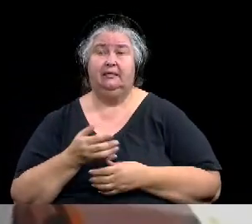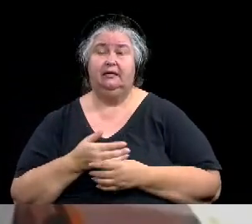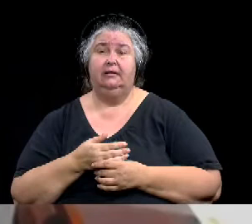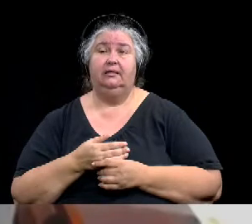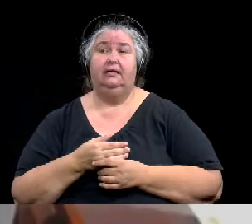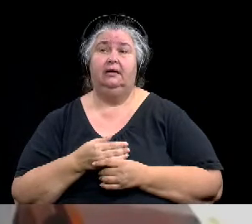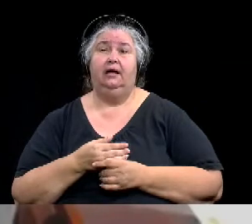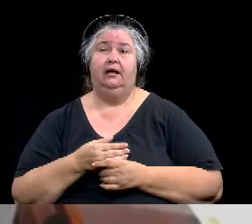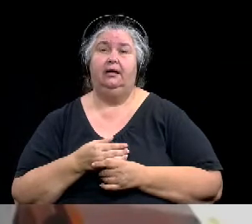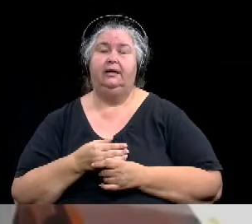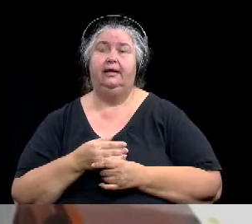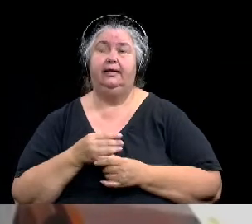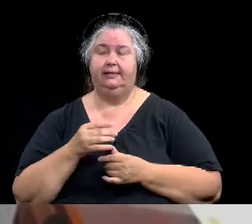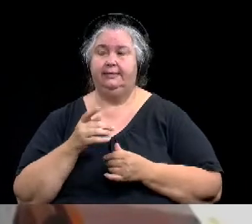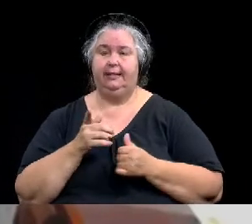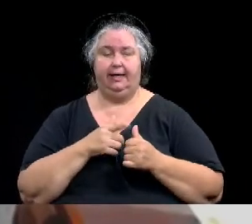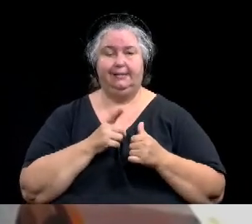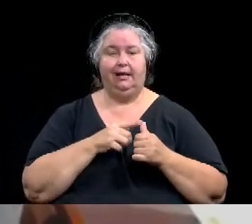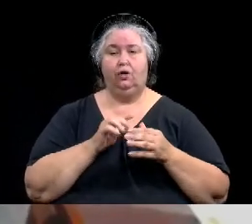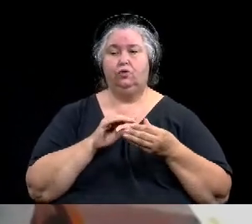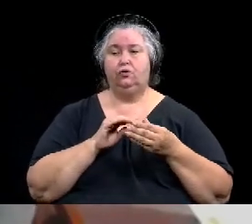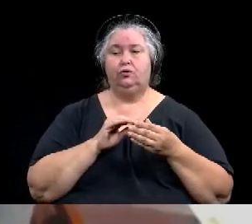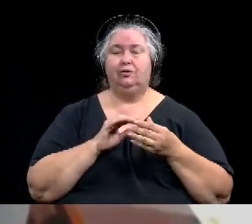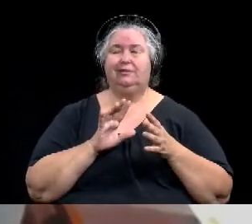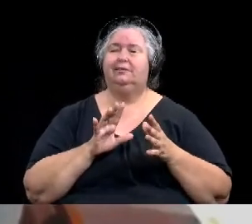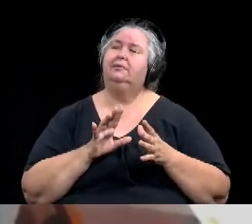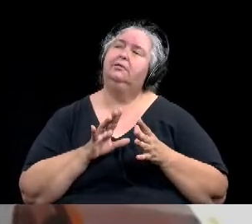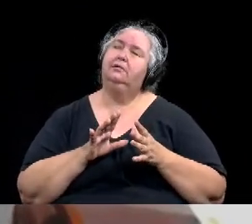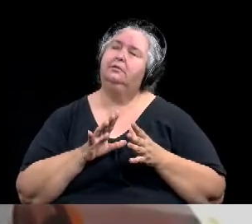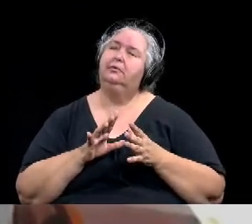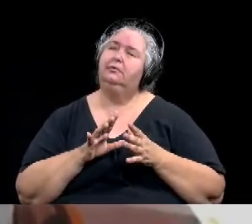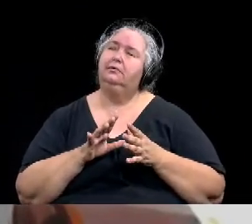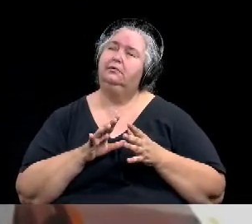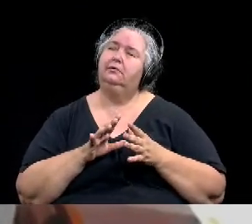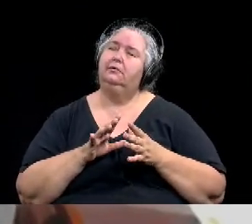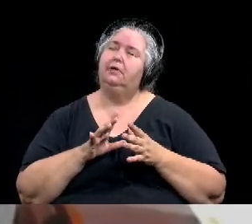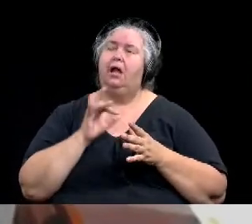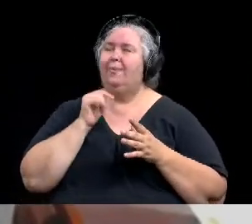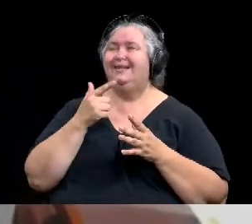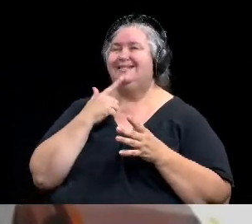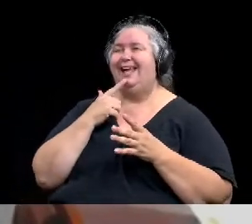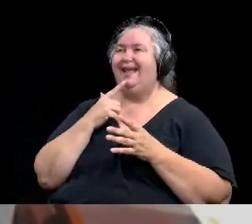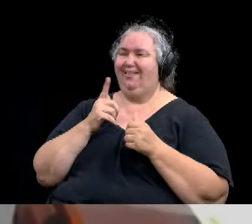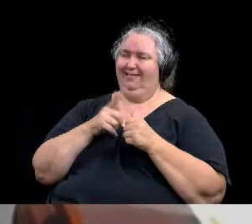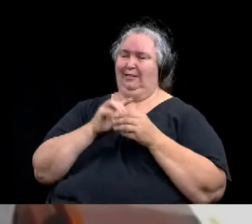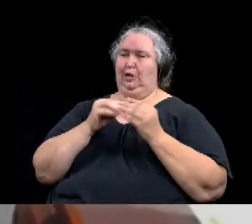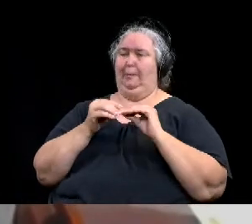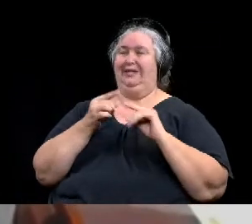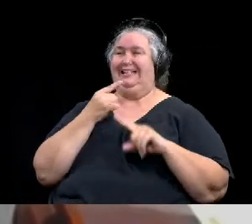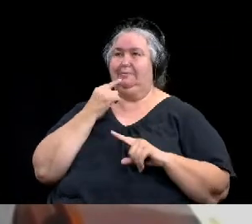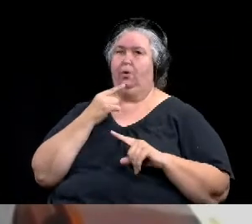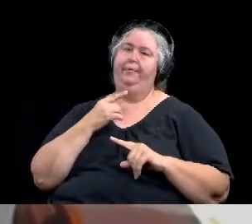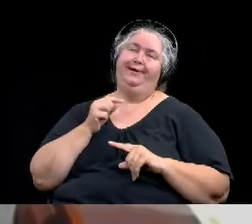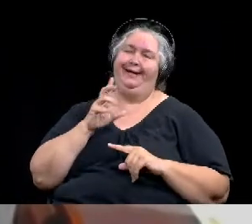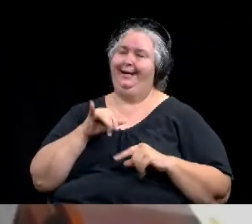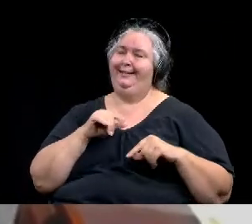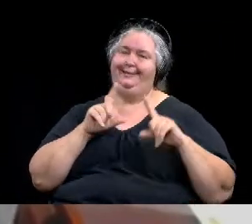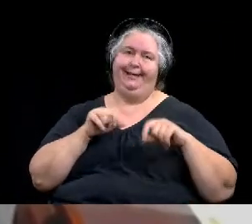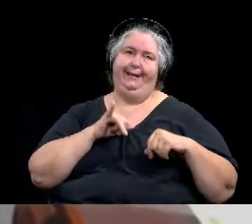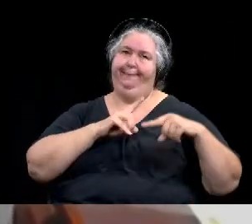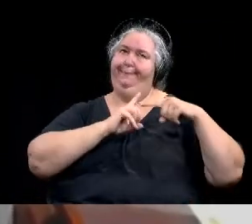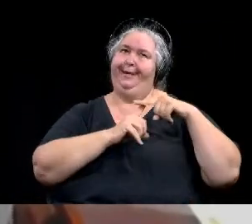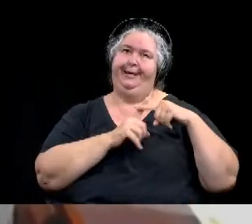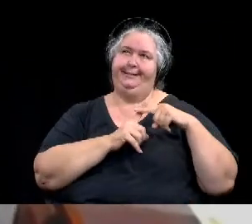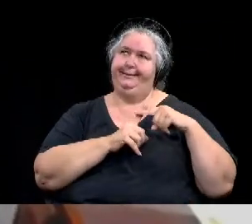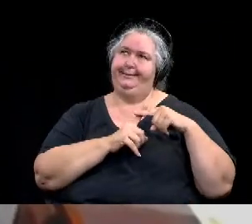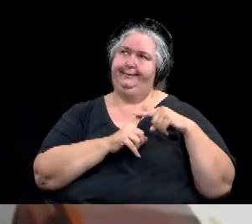At least the initial numbers, I don't want to say they're disappointing, because it's any test is a positive